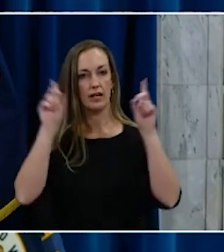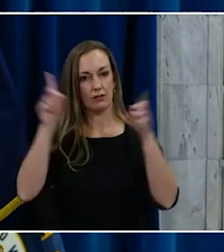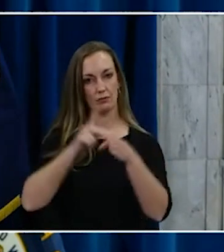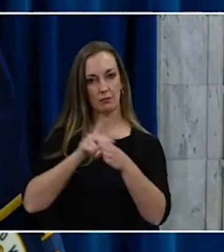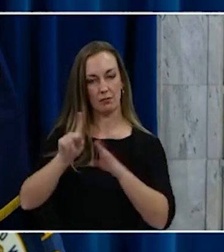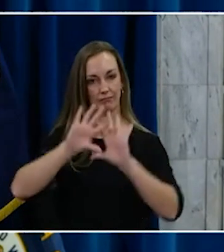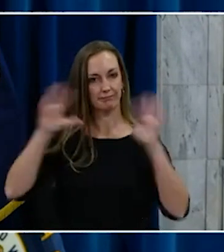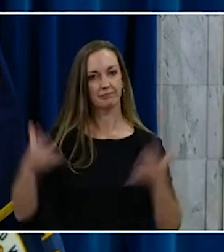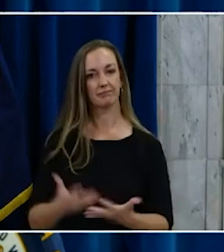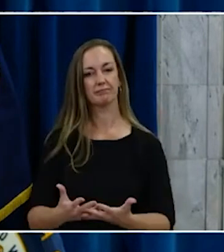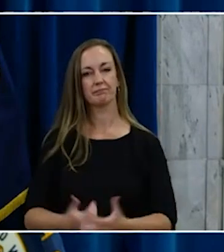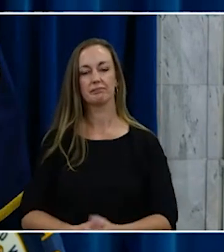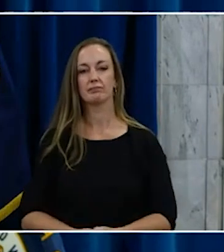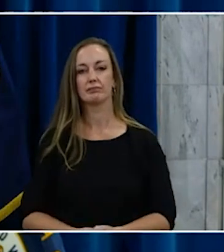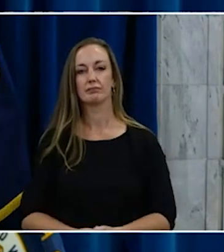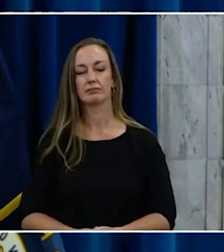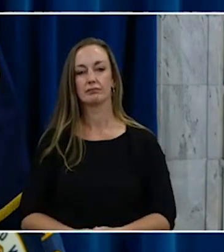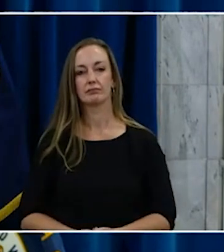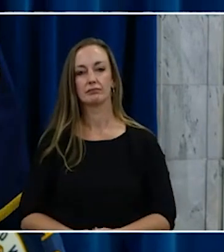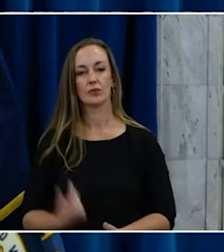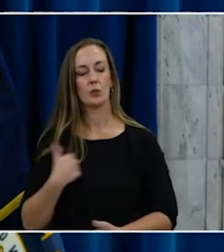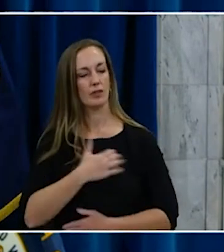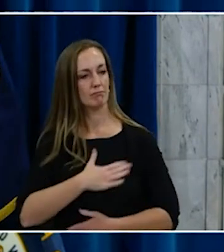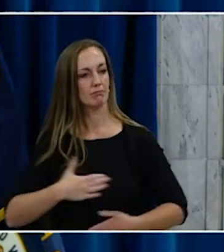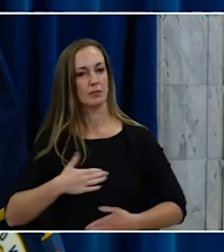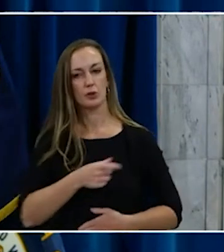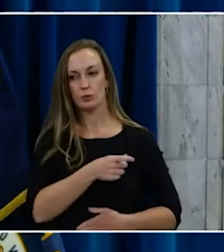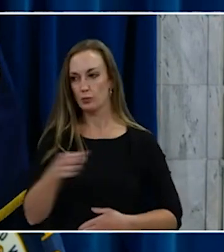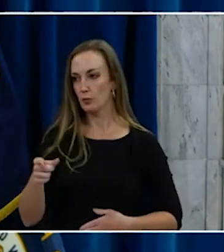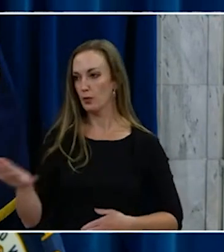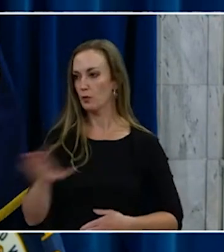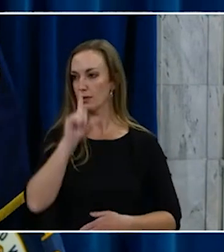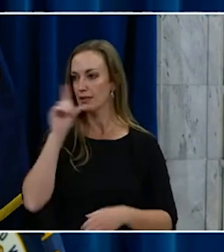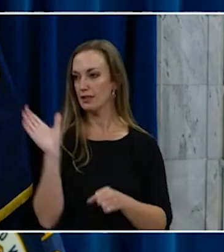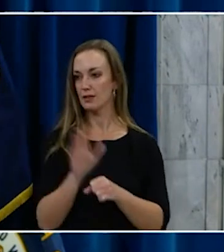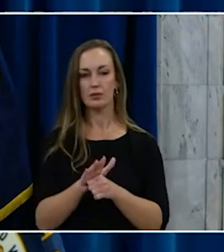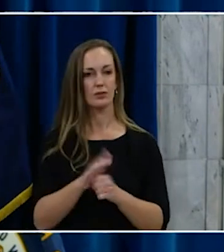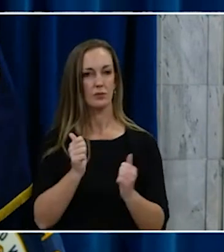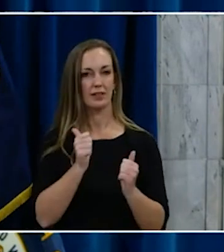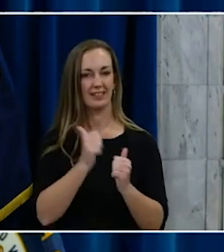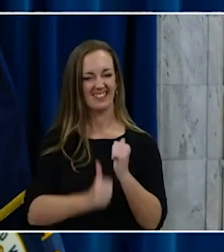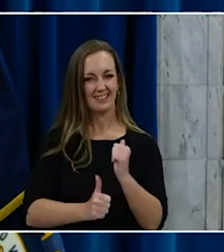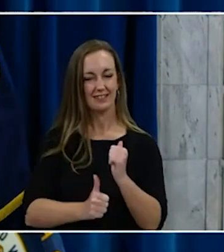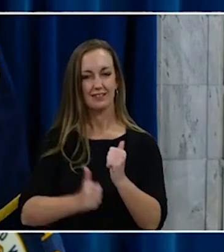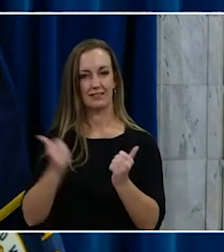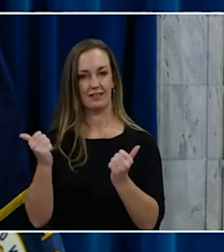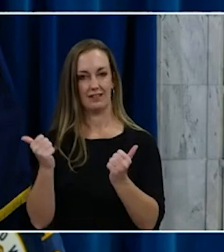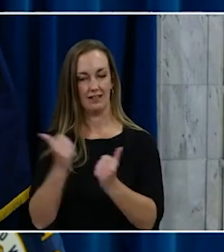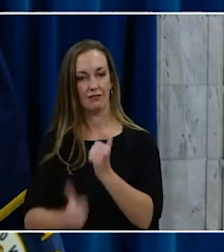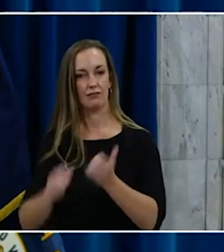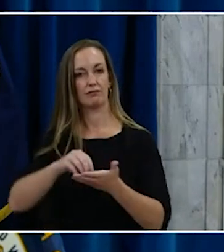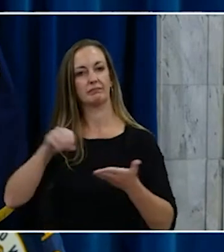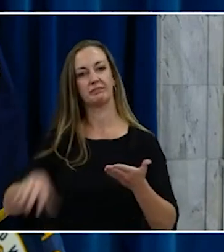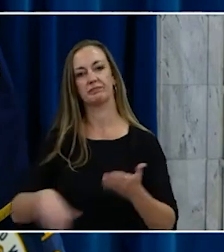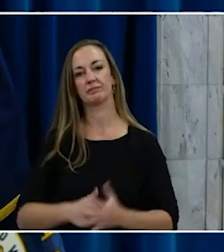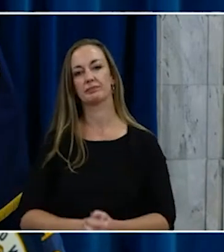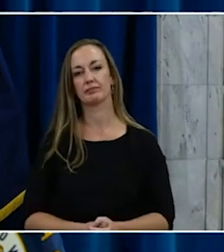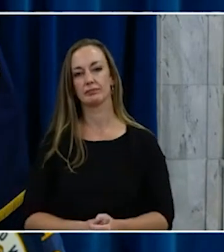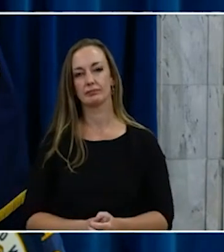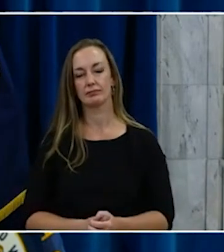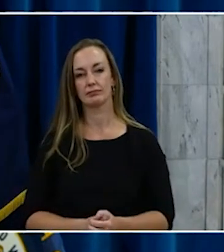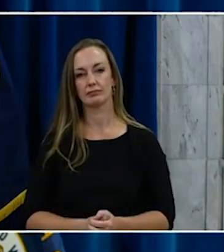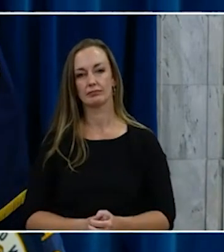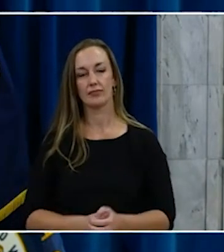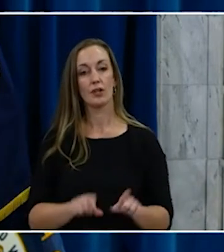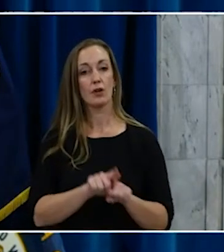profession. We appreciate you and your dedication to each and every student.